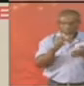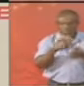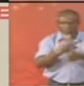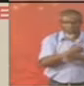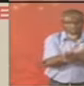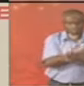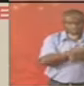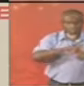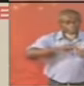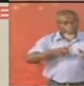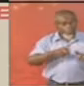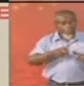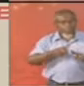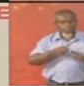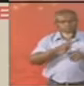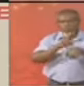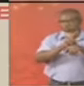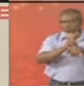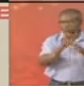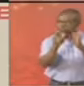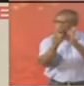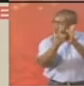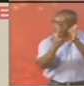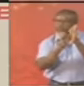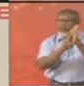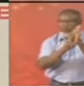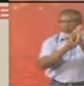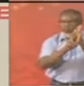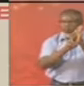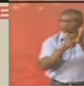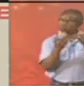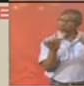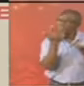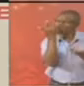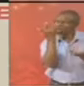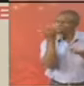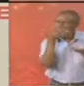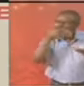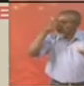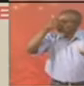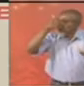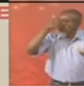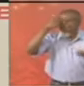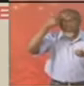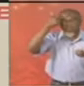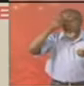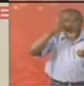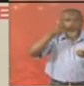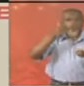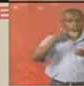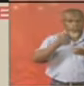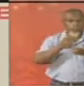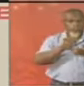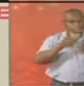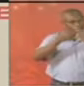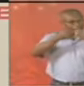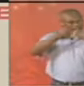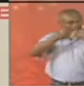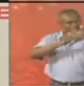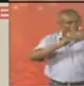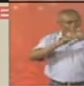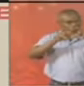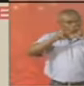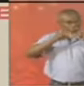are based on reducing the probability of an infected individual coming into contact with a